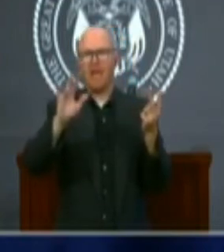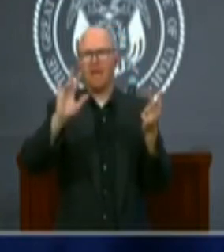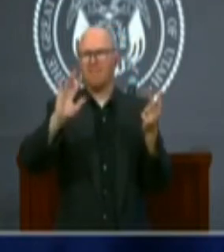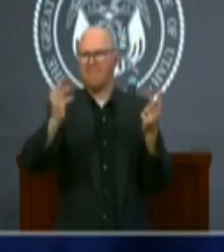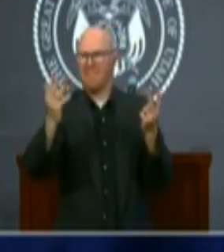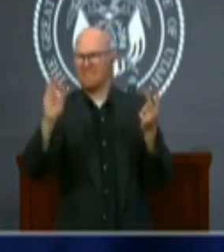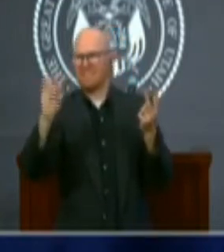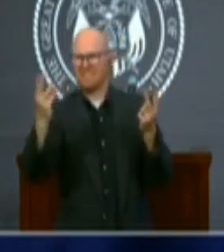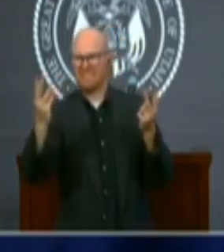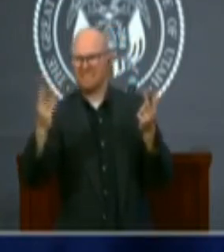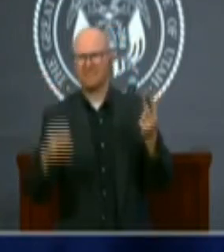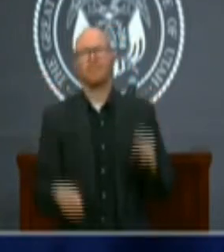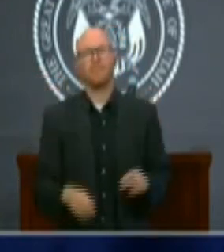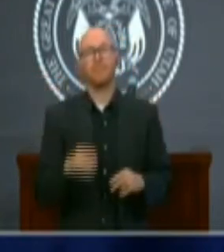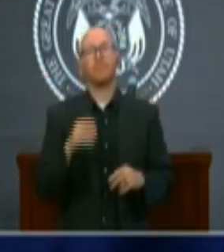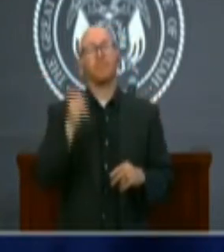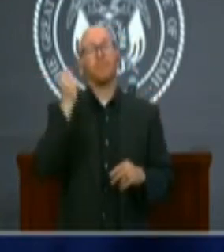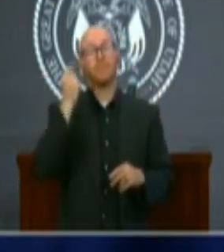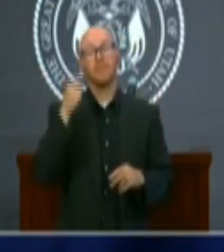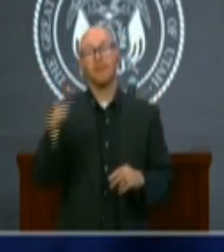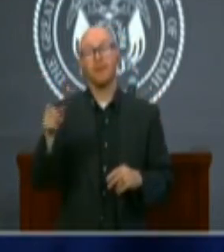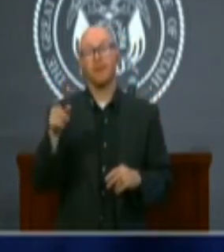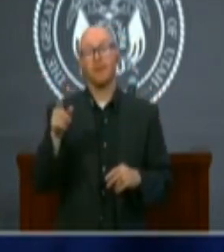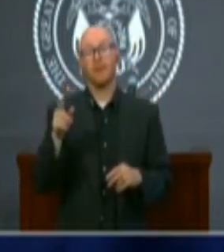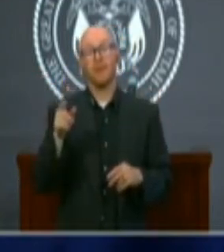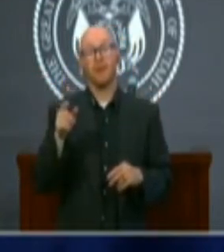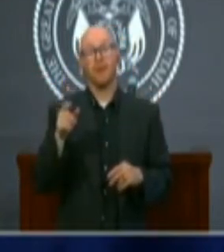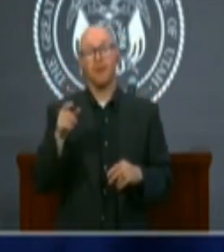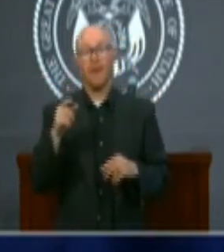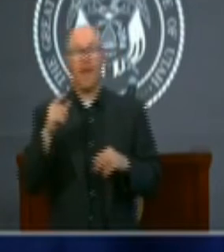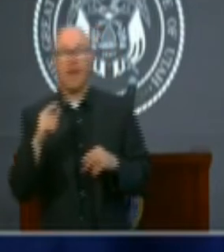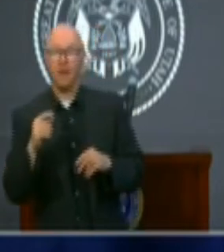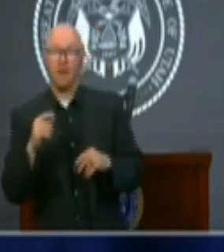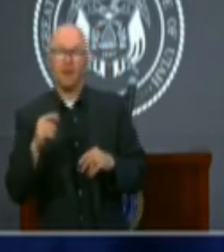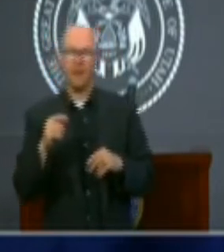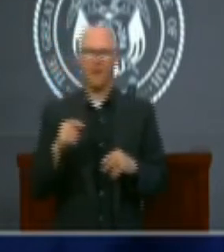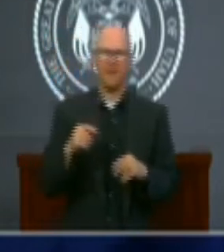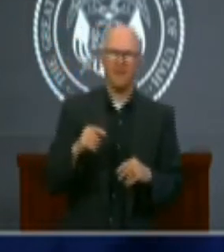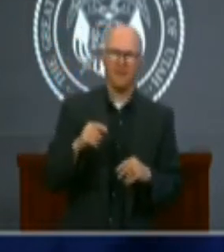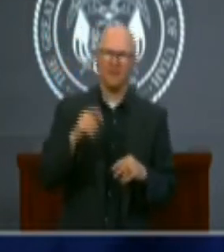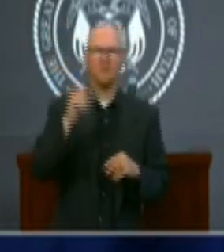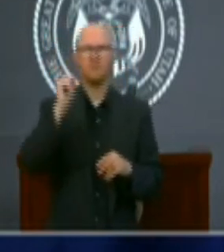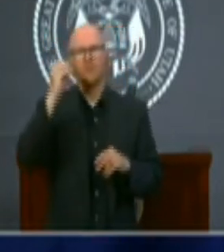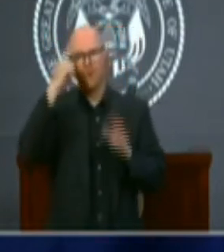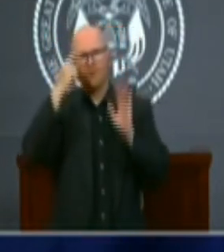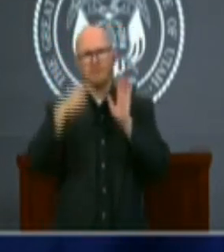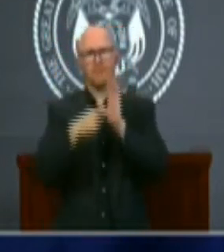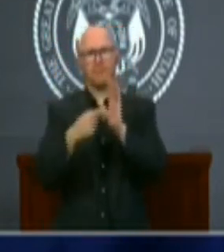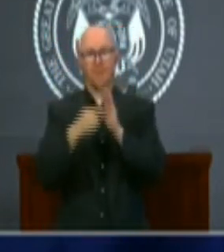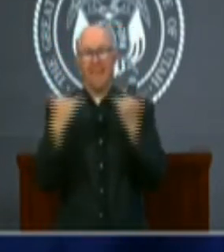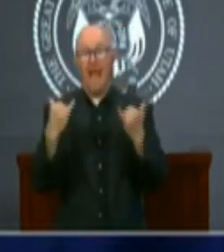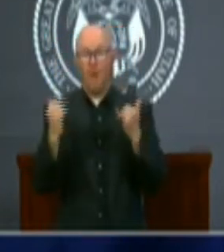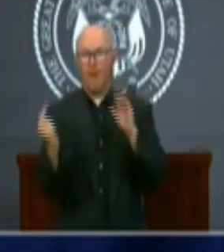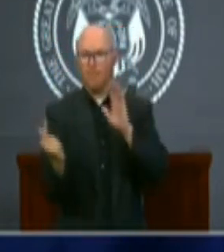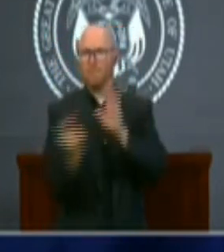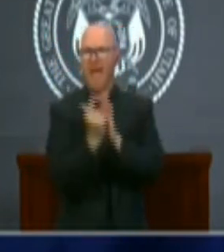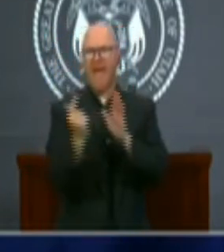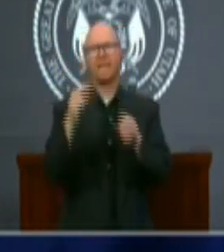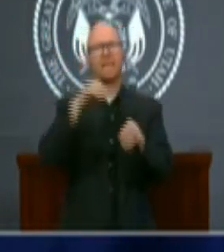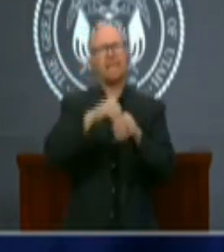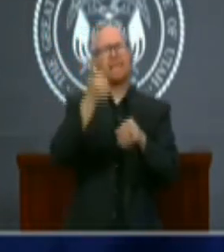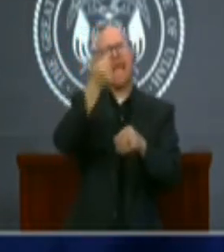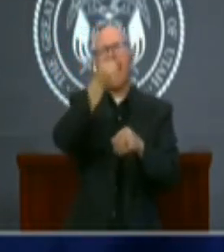do have authority, where the state fire marshal has authority, is outside of incorporated areas, and we have put that